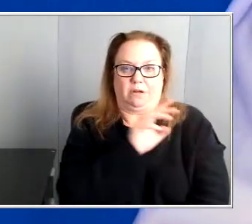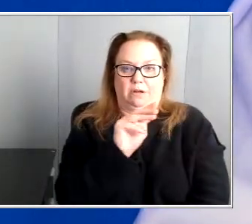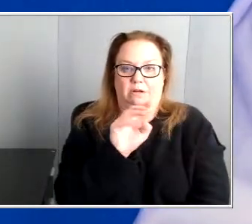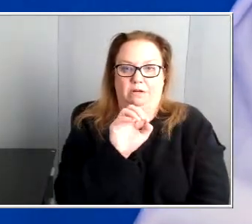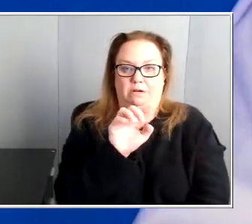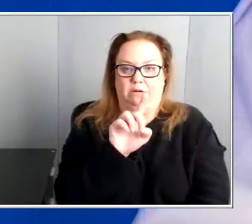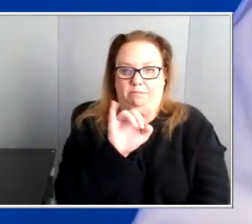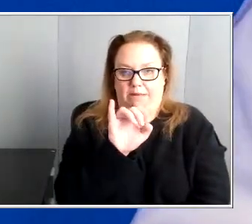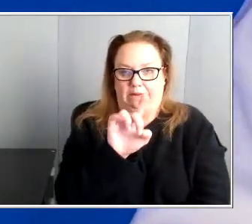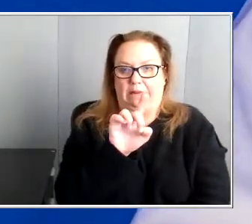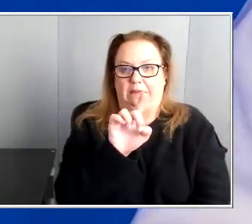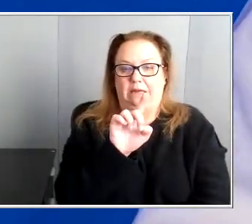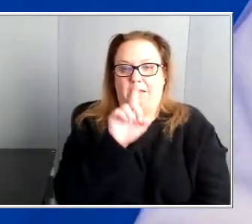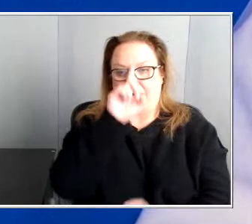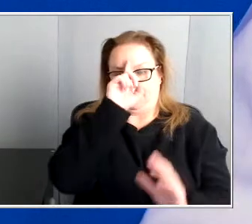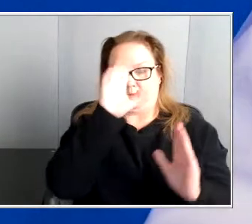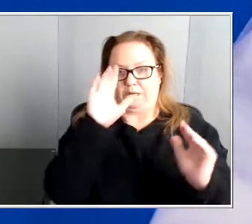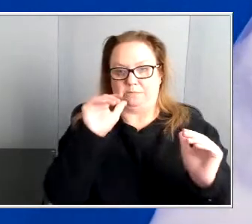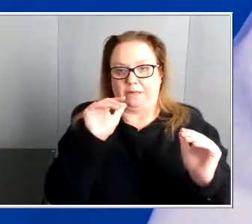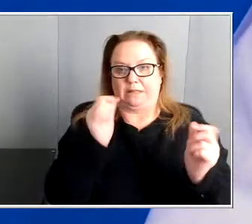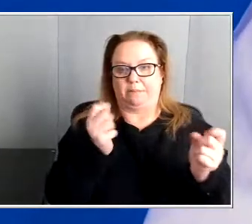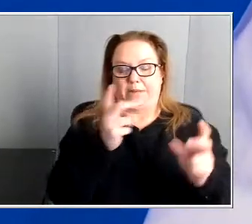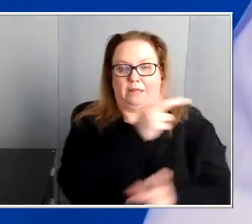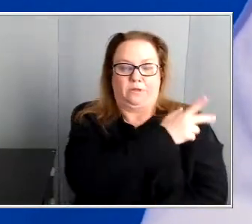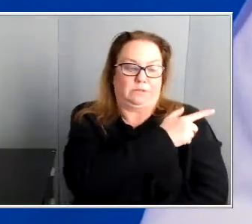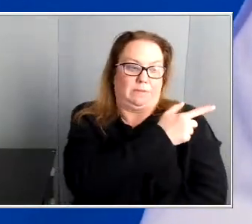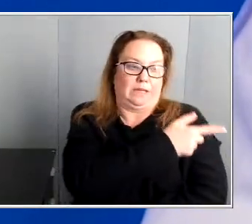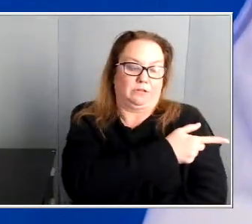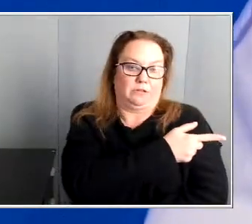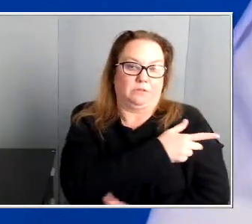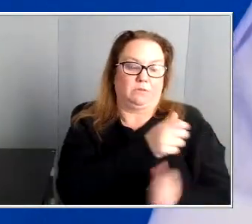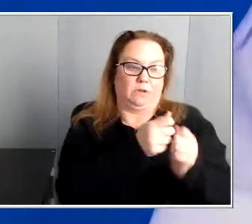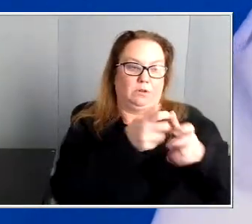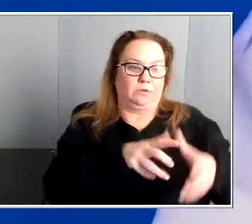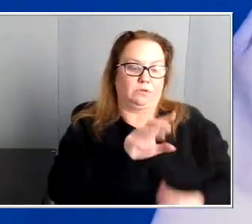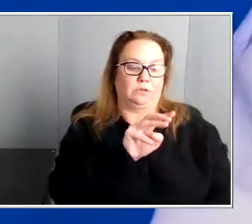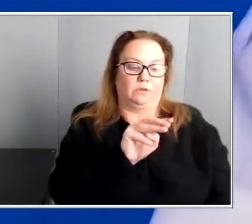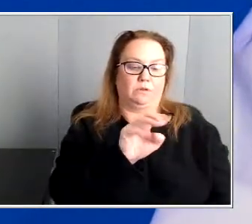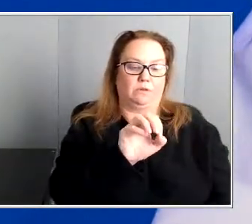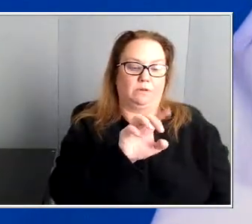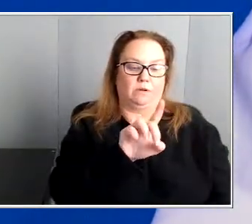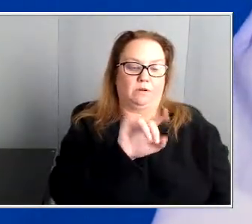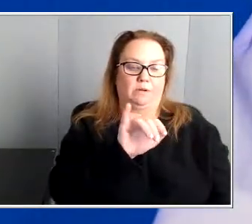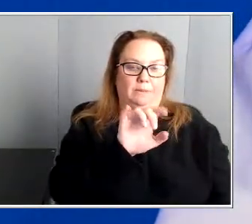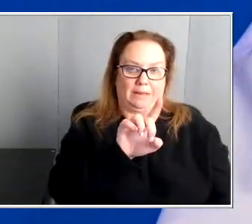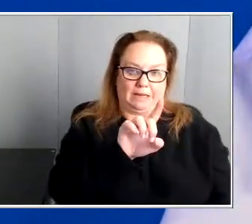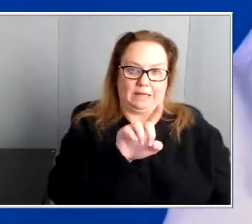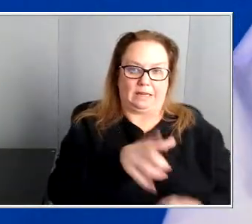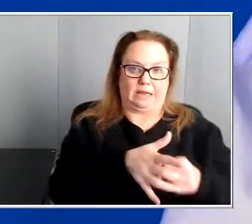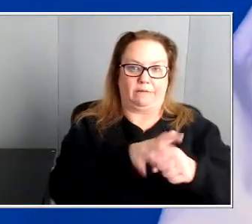And we expect that a number of those patients will lose their Medicaid coverage, which is scary to not have insurance,